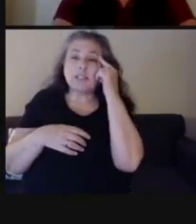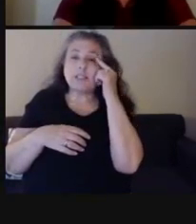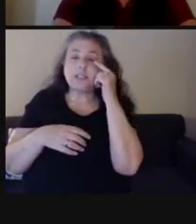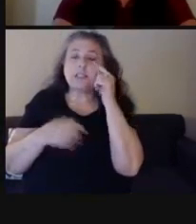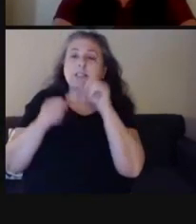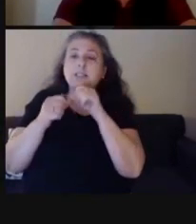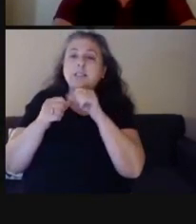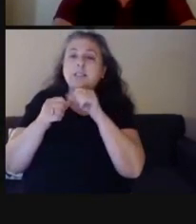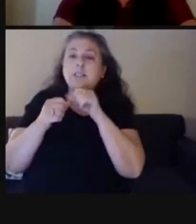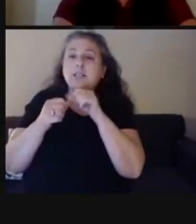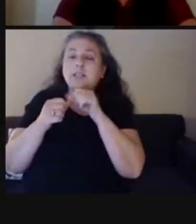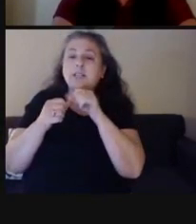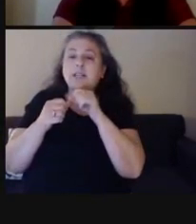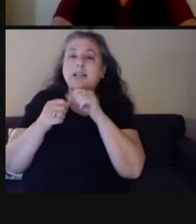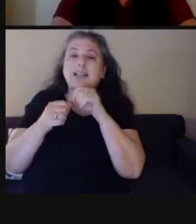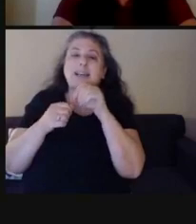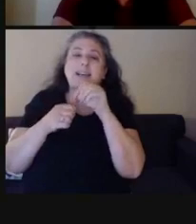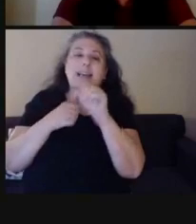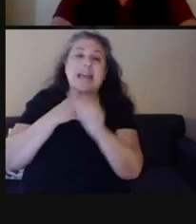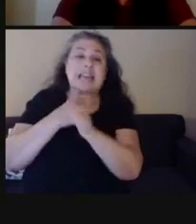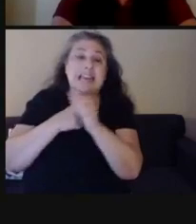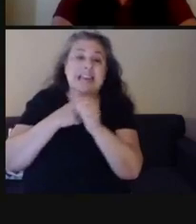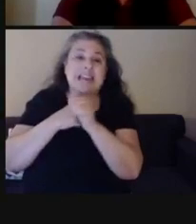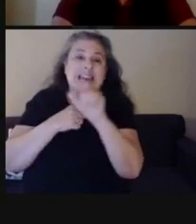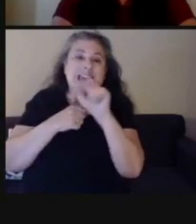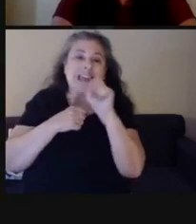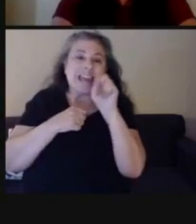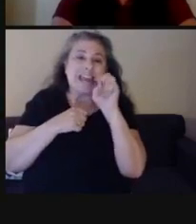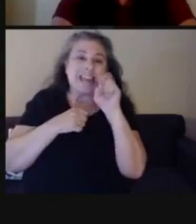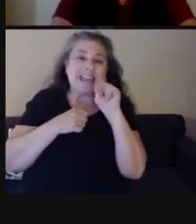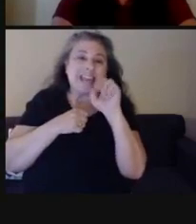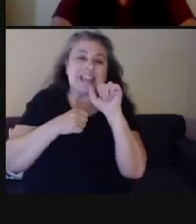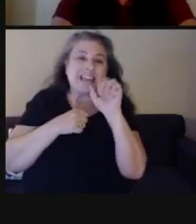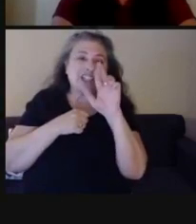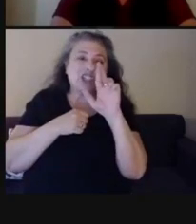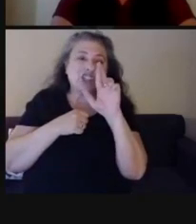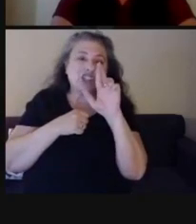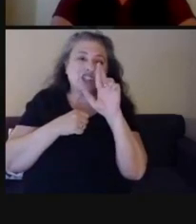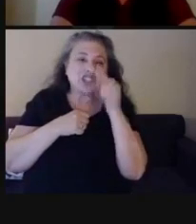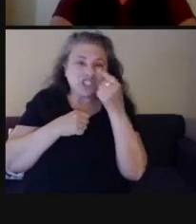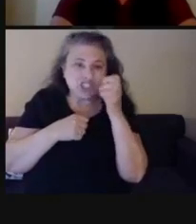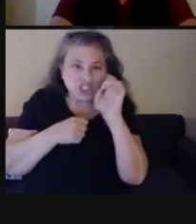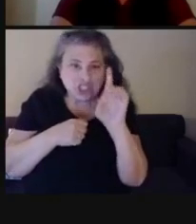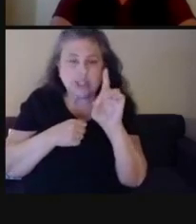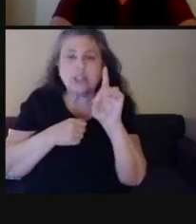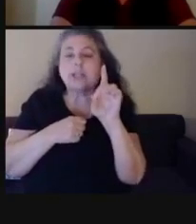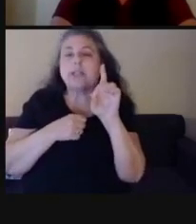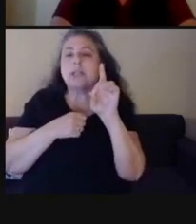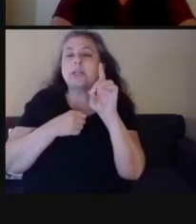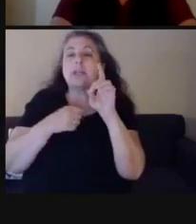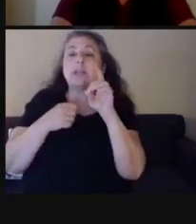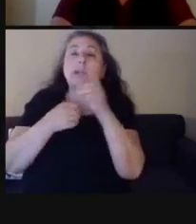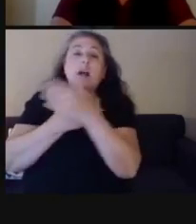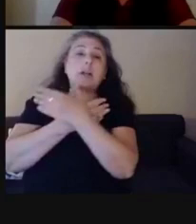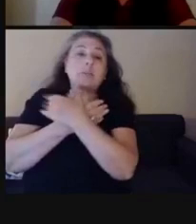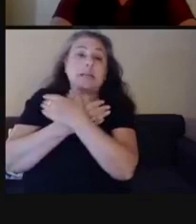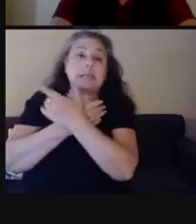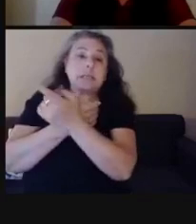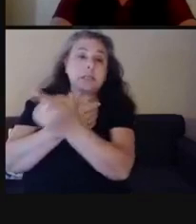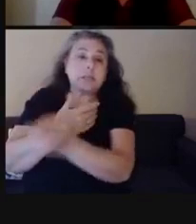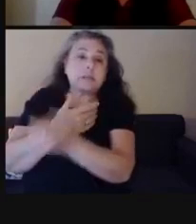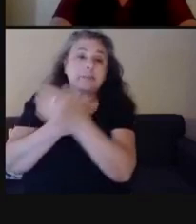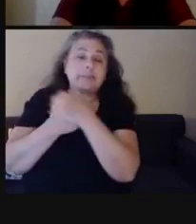an endangered species. And so, again, a take on what our perspectives are,